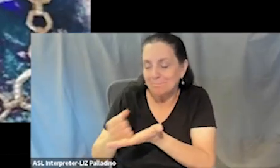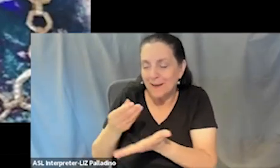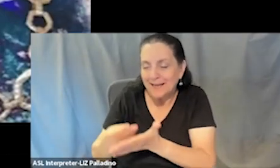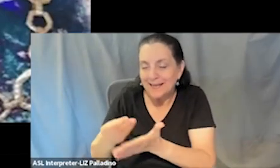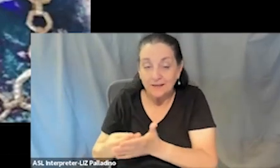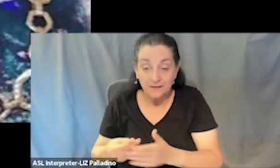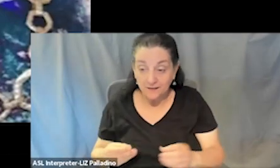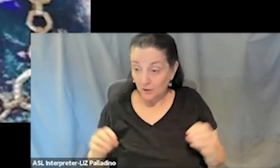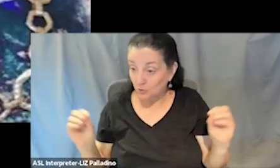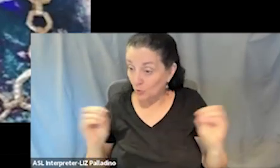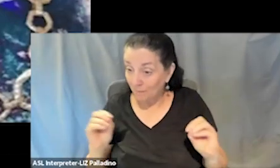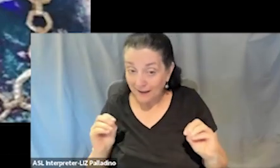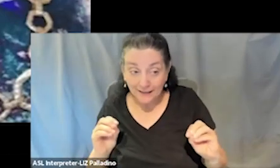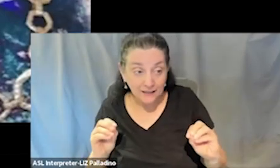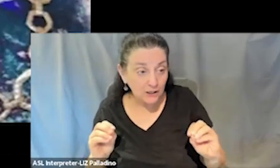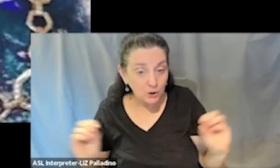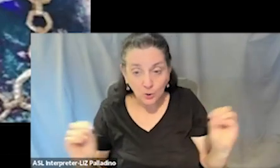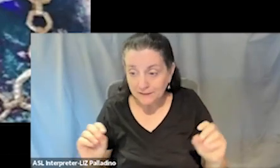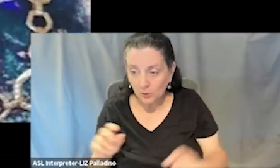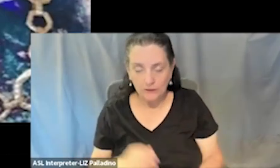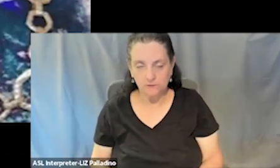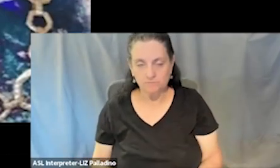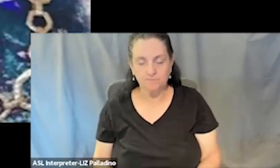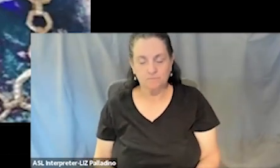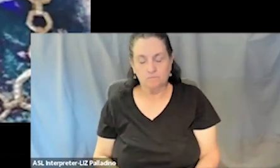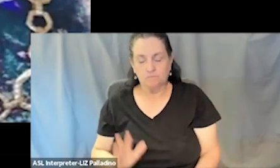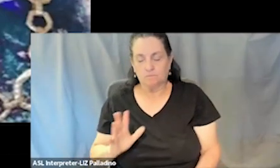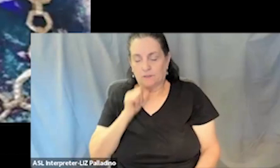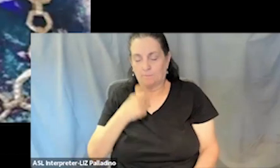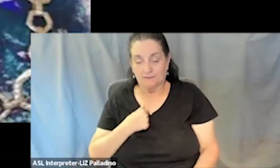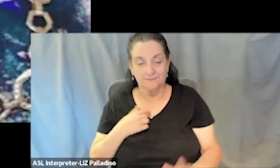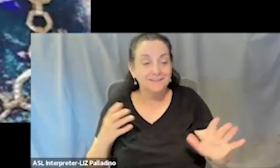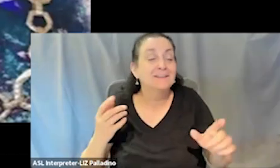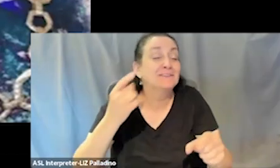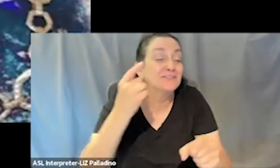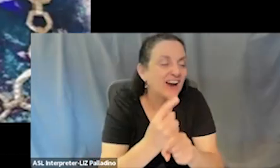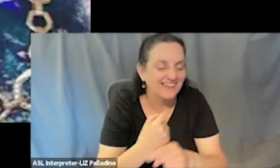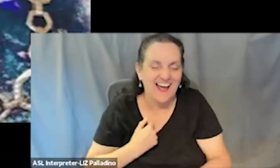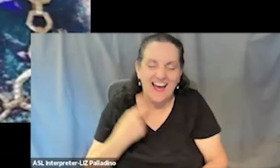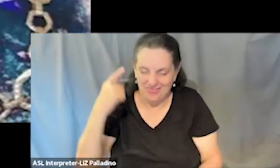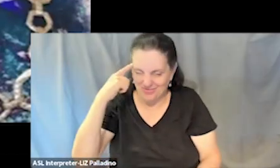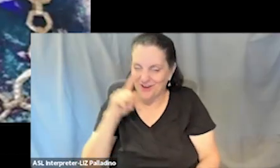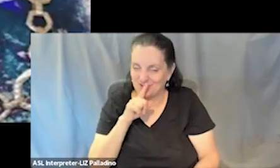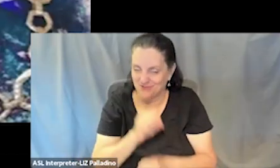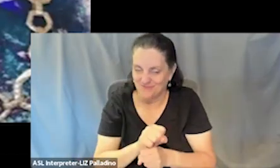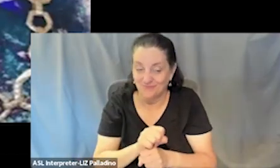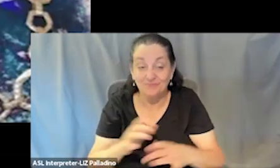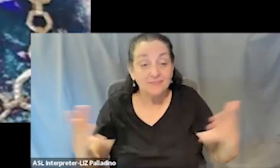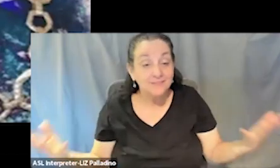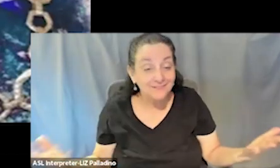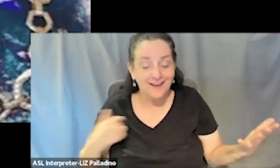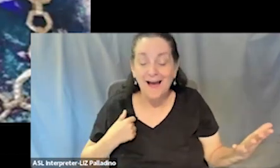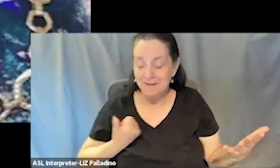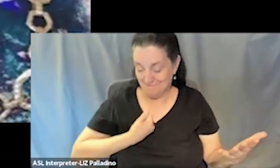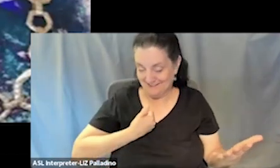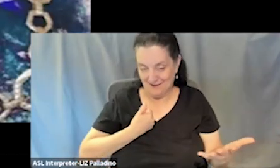even a single, a lot of head shaking. Okay. That is what I suspected. And even though I am a